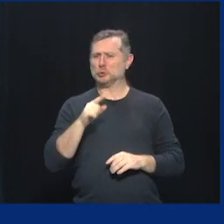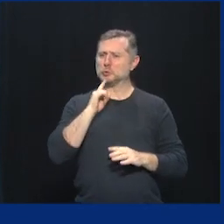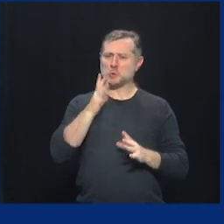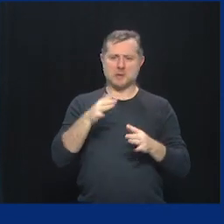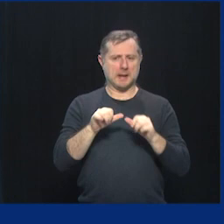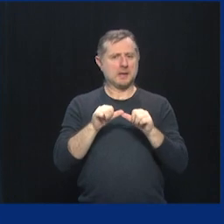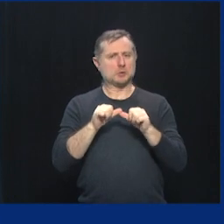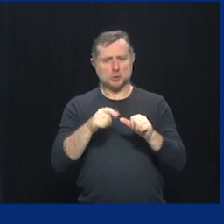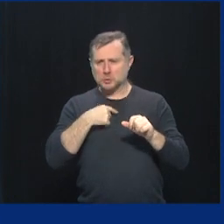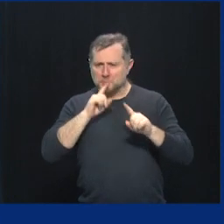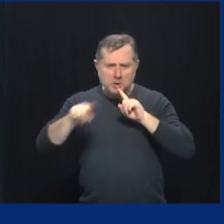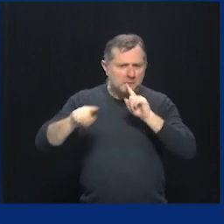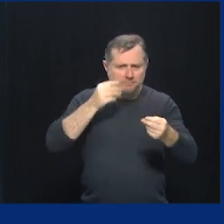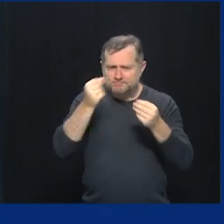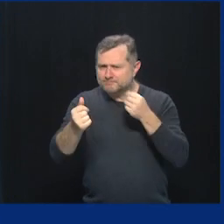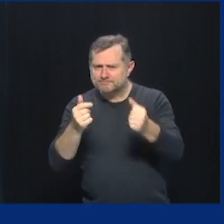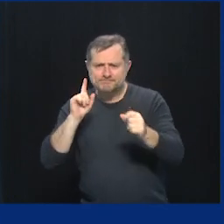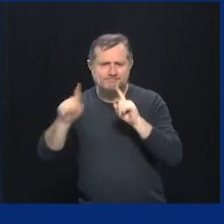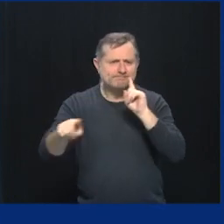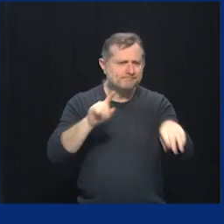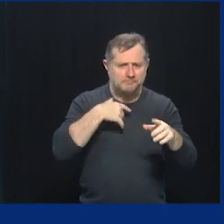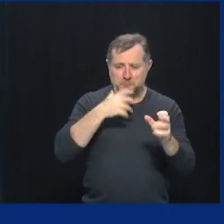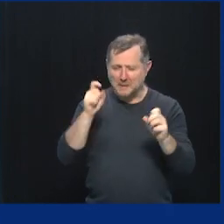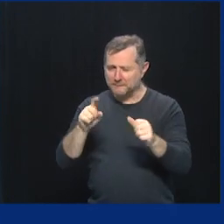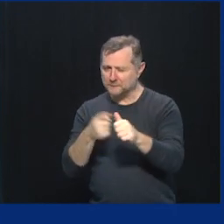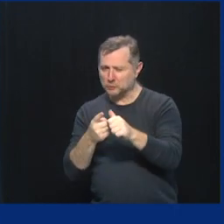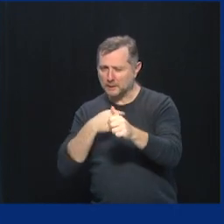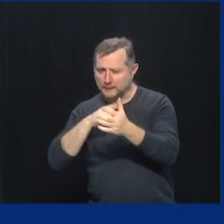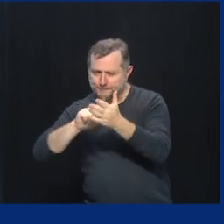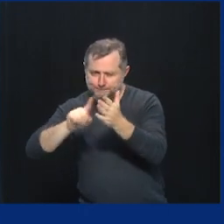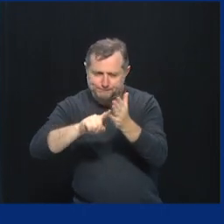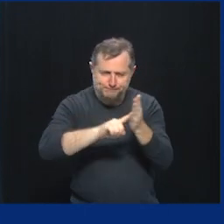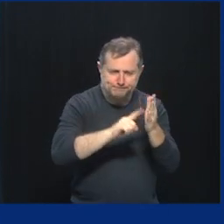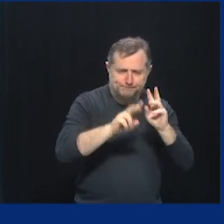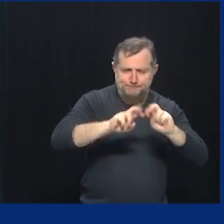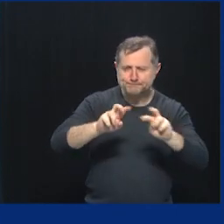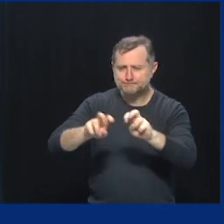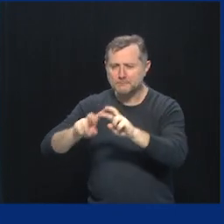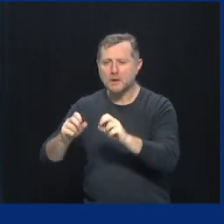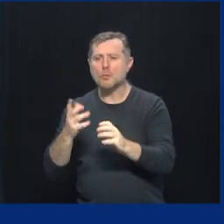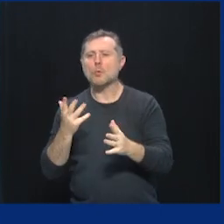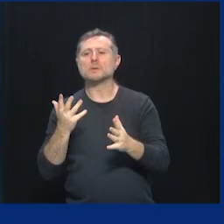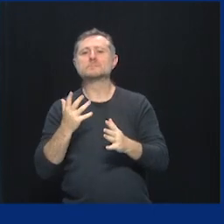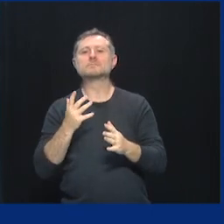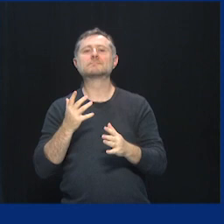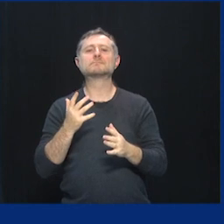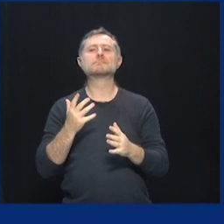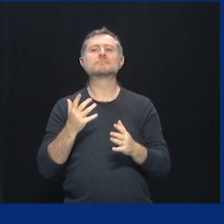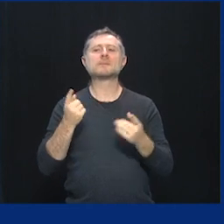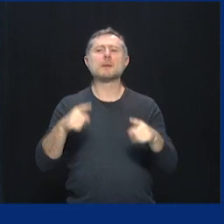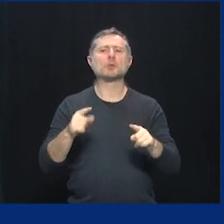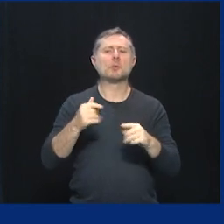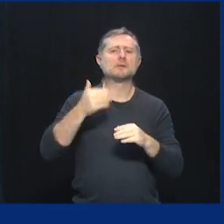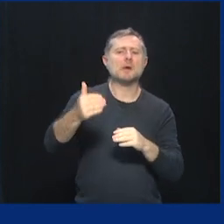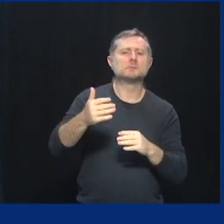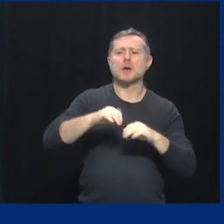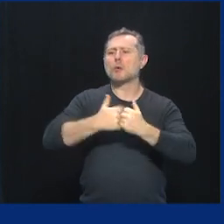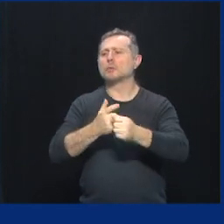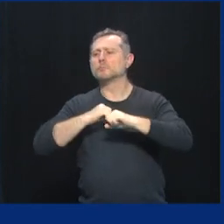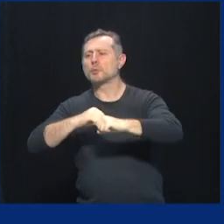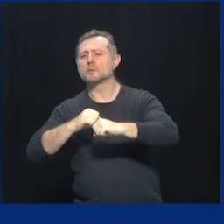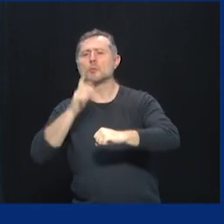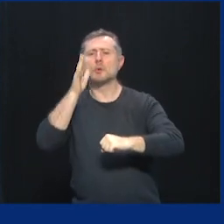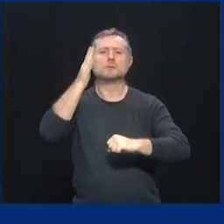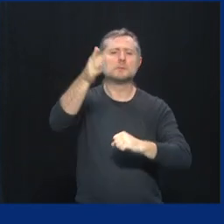to do first was assess where we are today, but my next question is, where are we going next? How do we prevent this from happening? How do we get